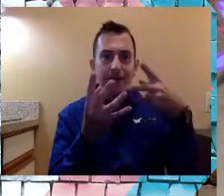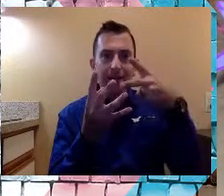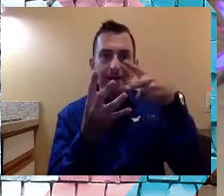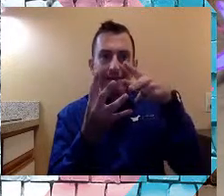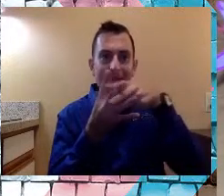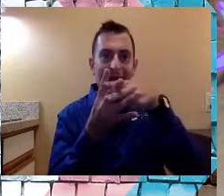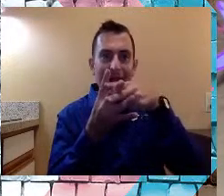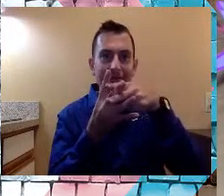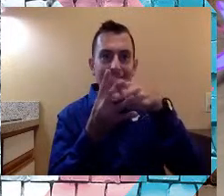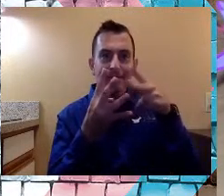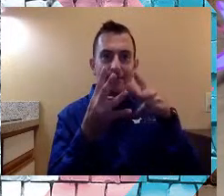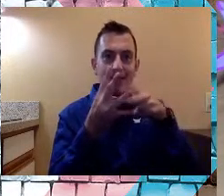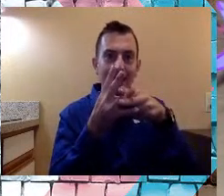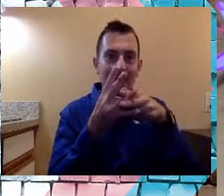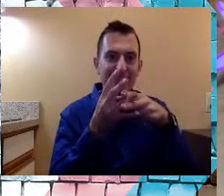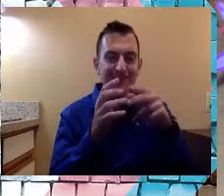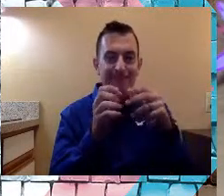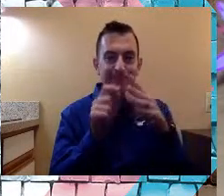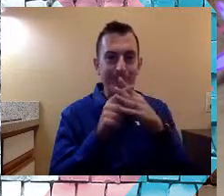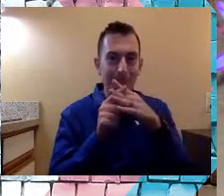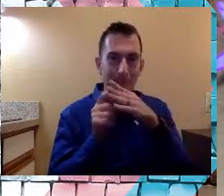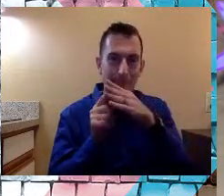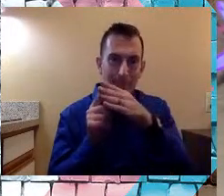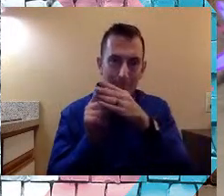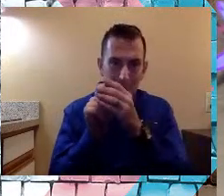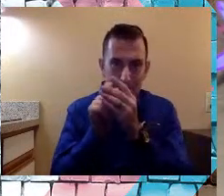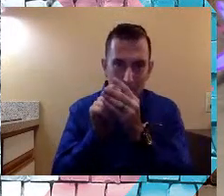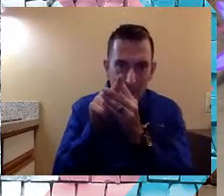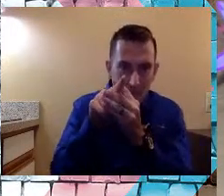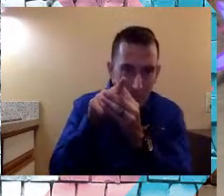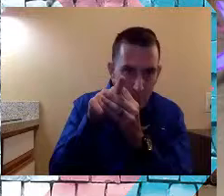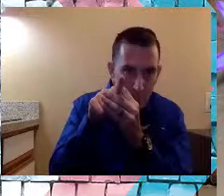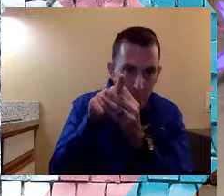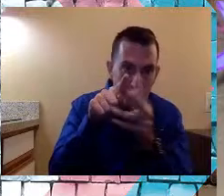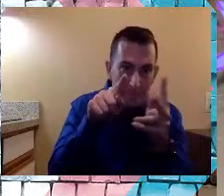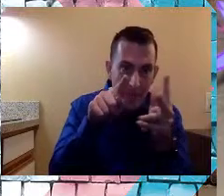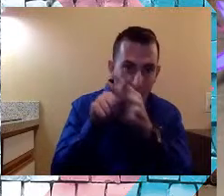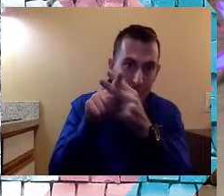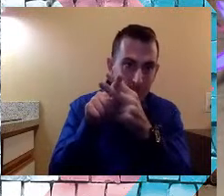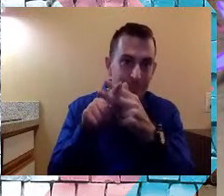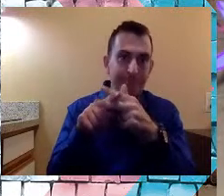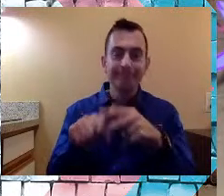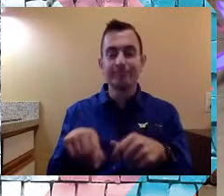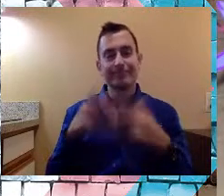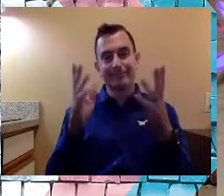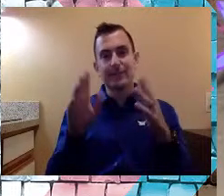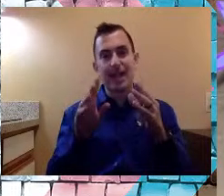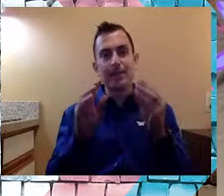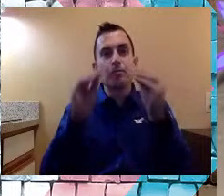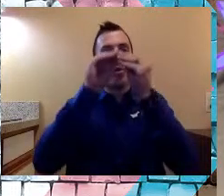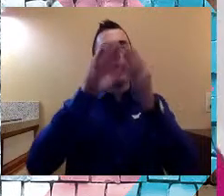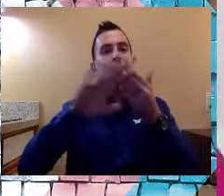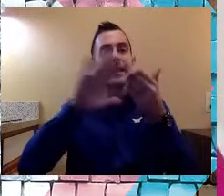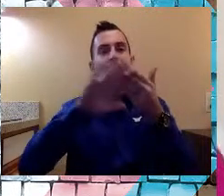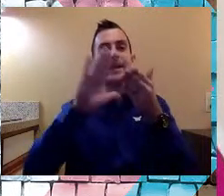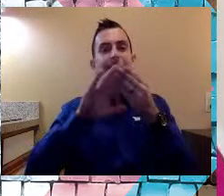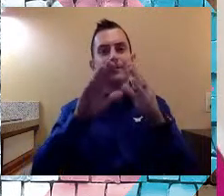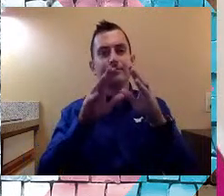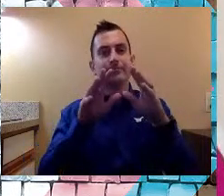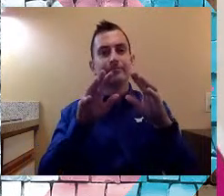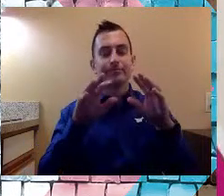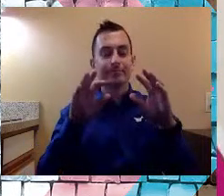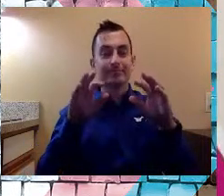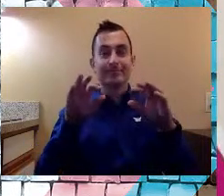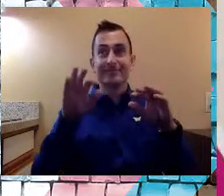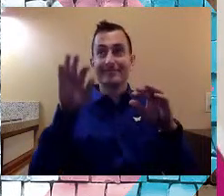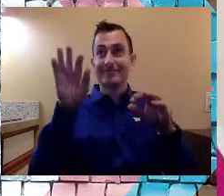I have a little piece of something there. And then I've tied my little pom-poms, I've fluffed them up, and you